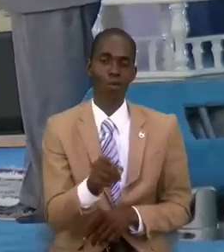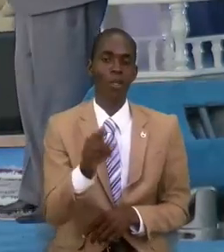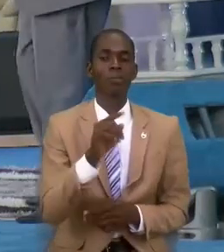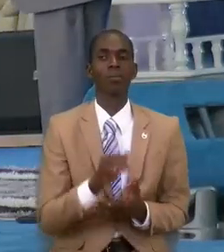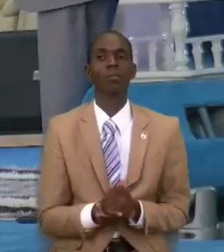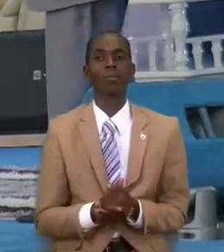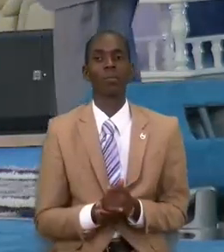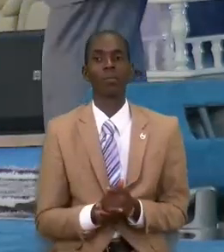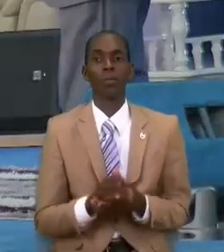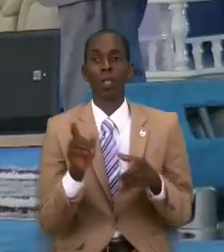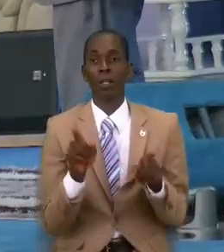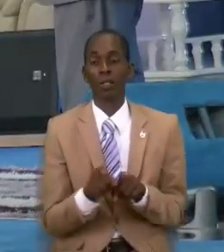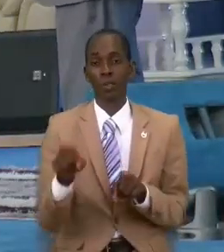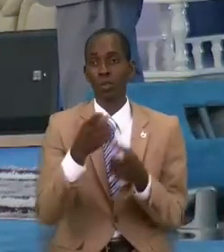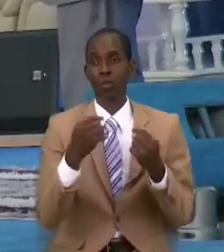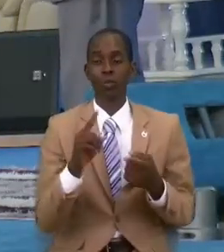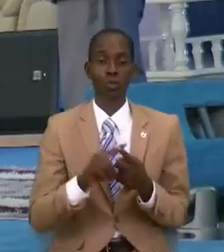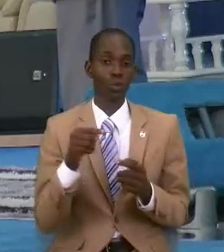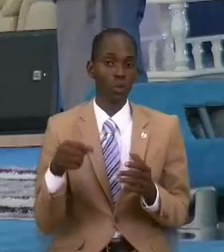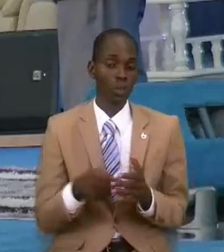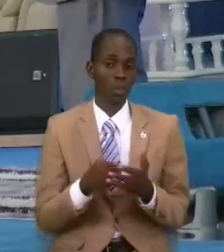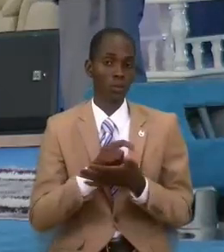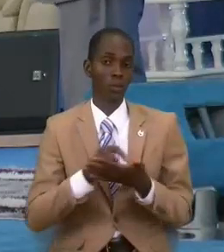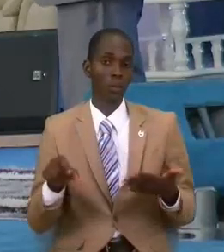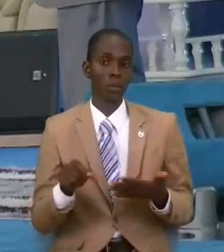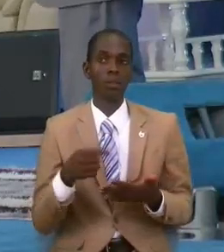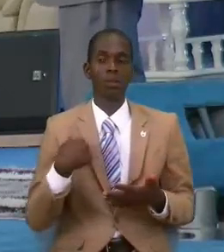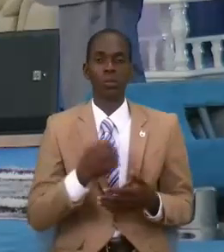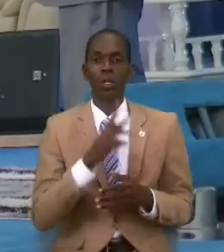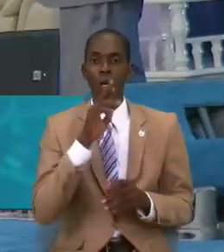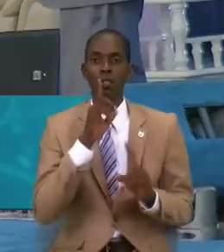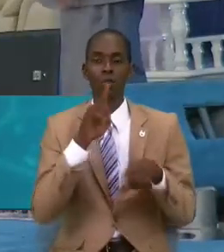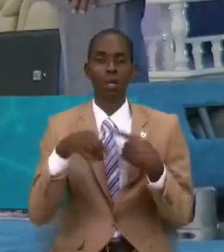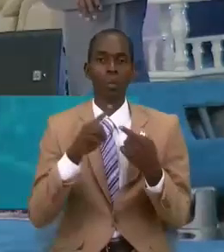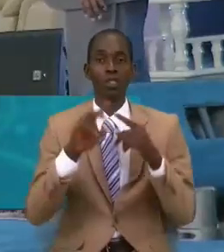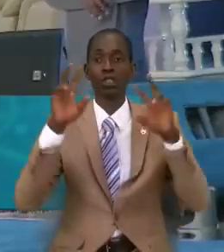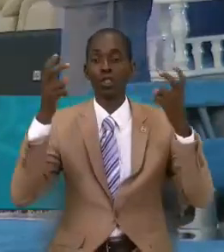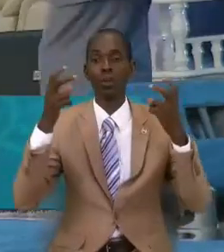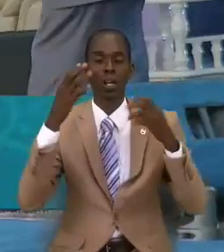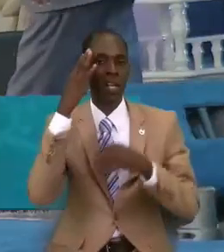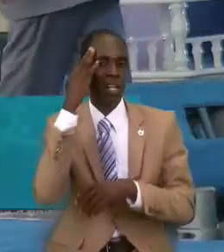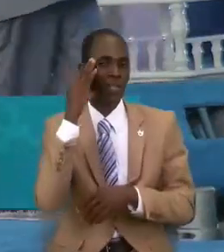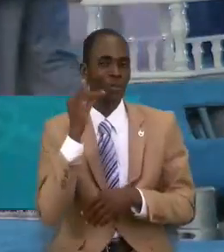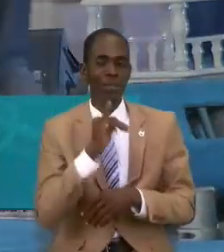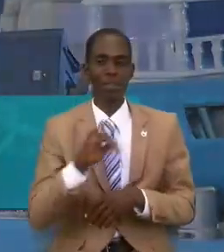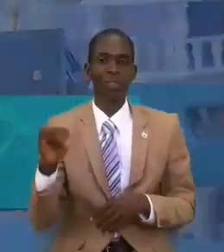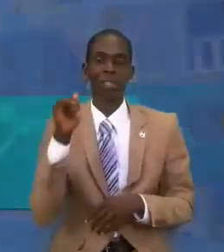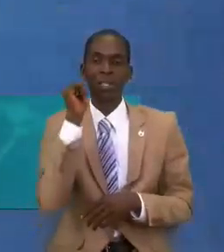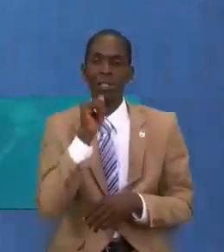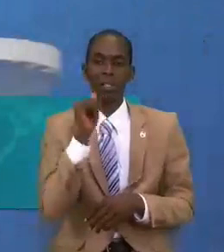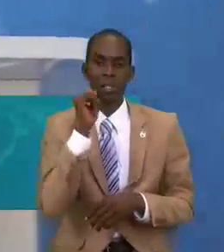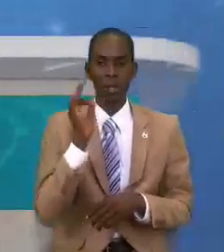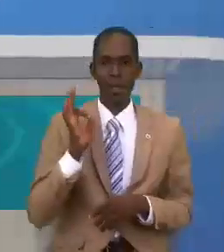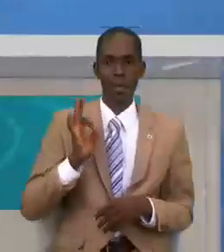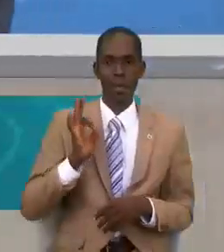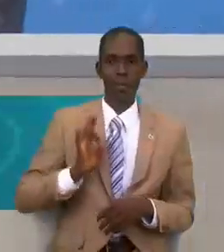about experiencing daily benefits from the everlasting covenant, a covenant that the Lord had